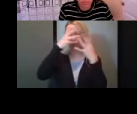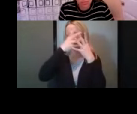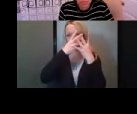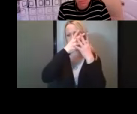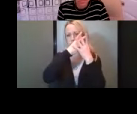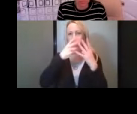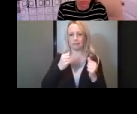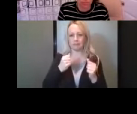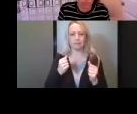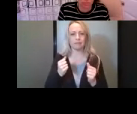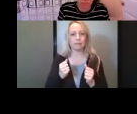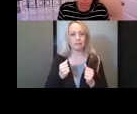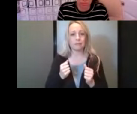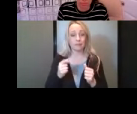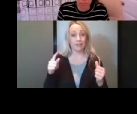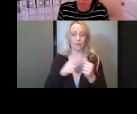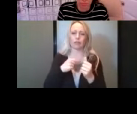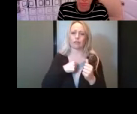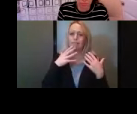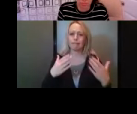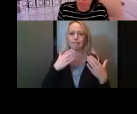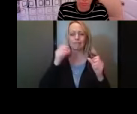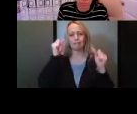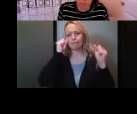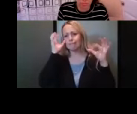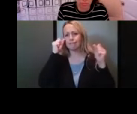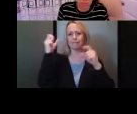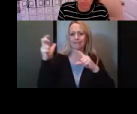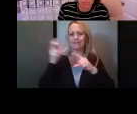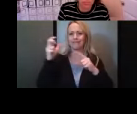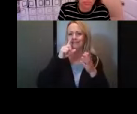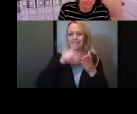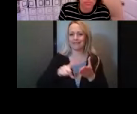So first, I want to thank the incredible research team that was running this study.